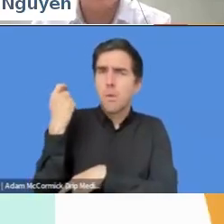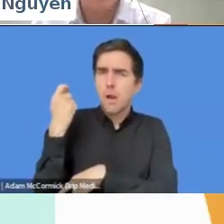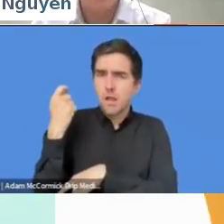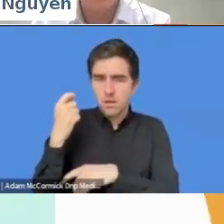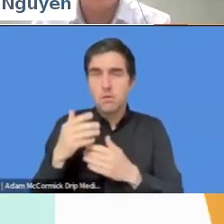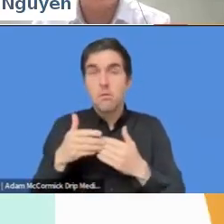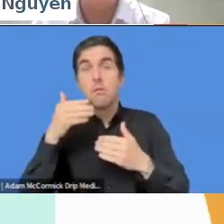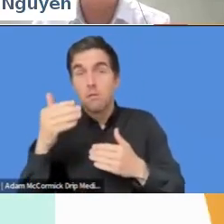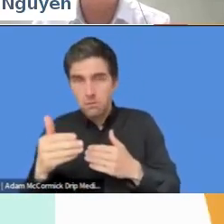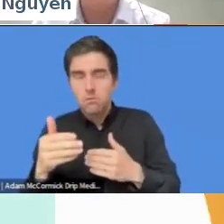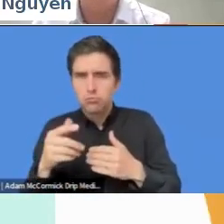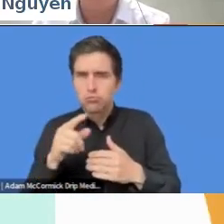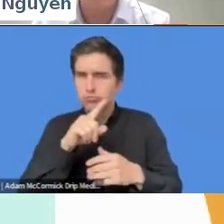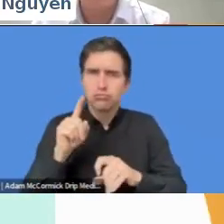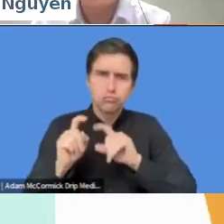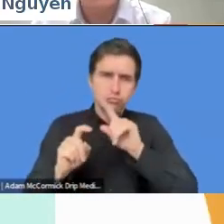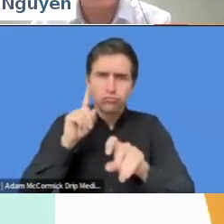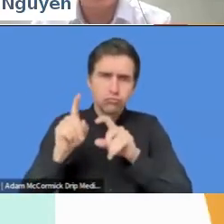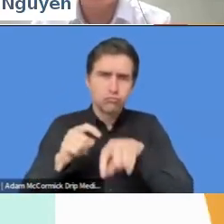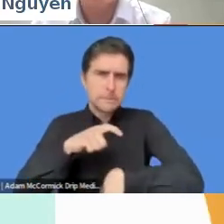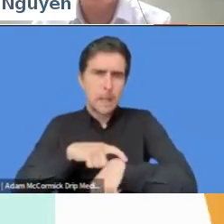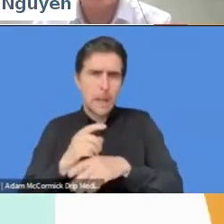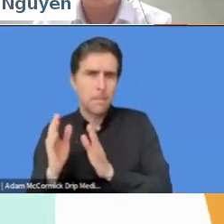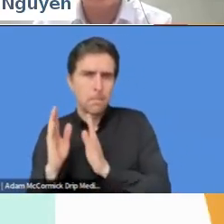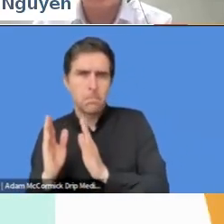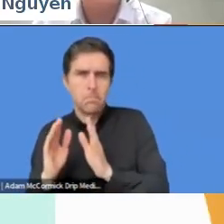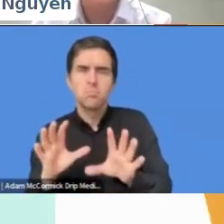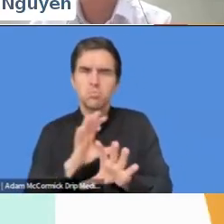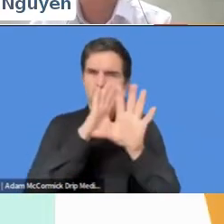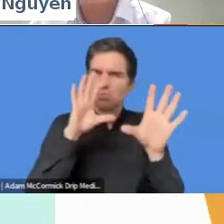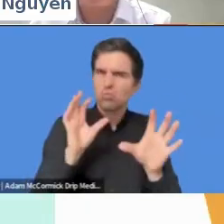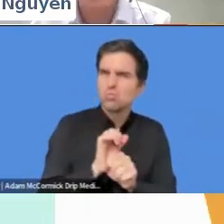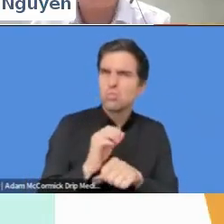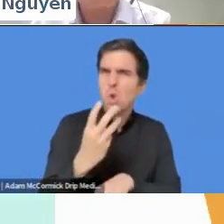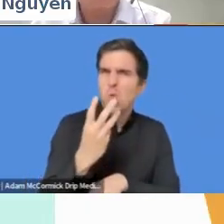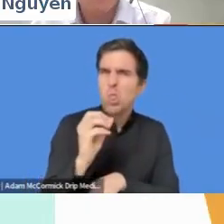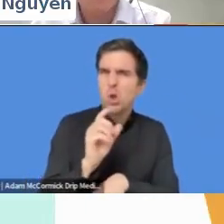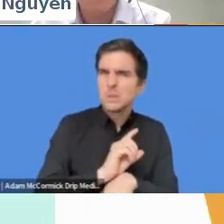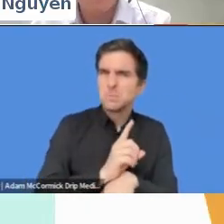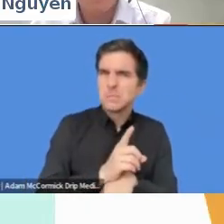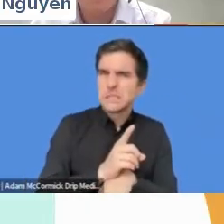So it is grateful for me to introduce the speaker today,